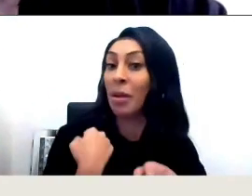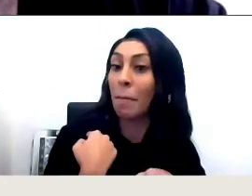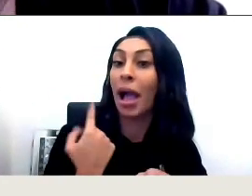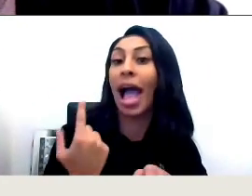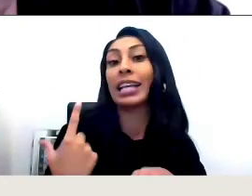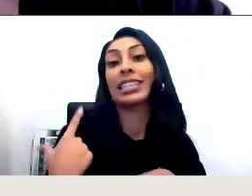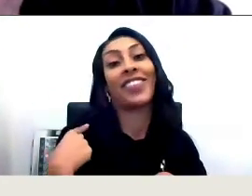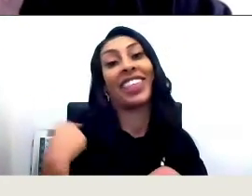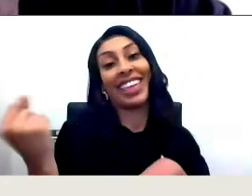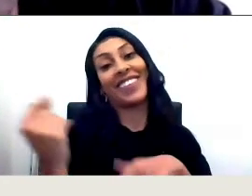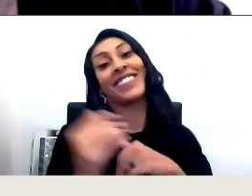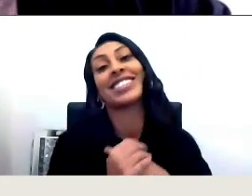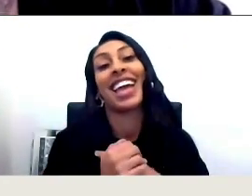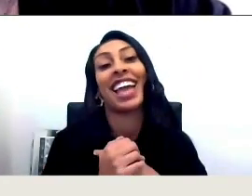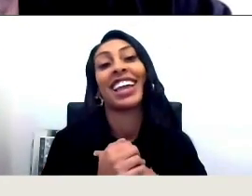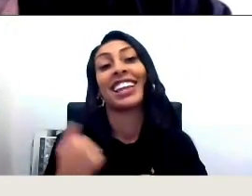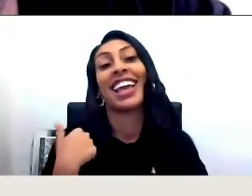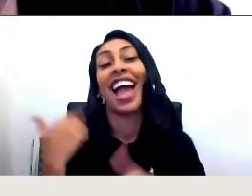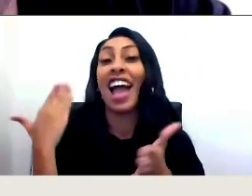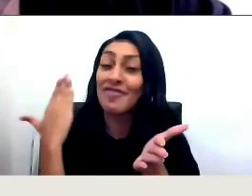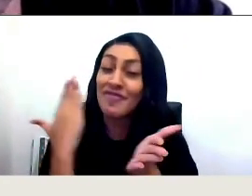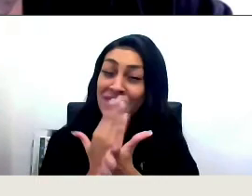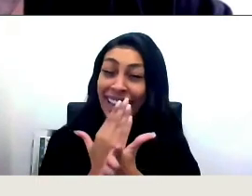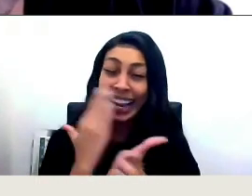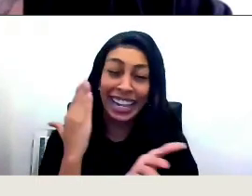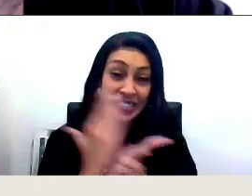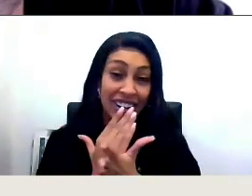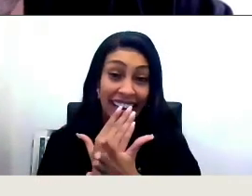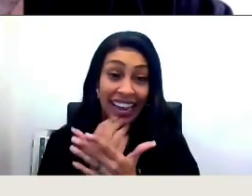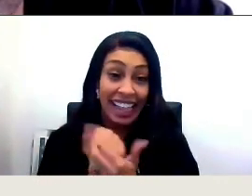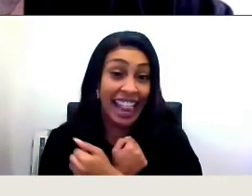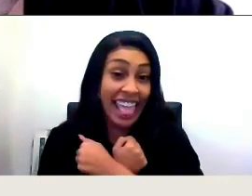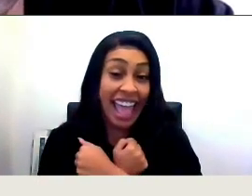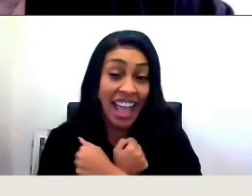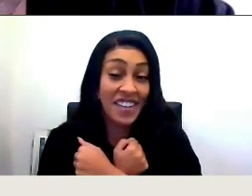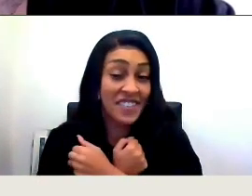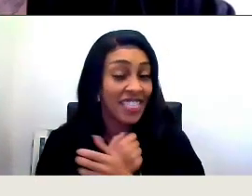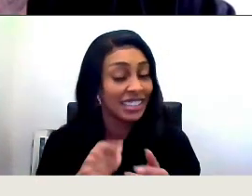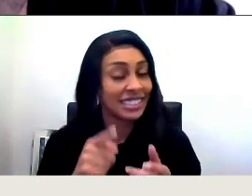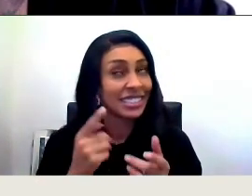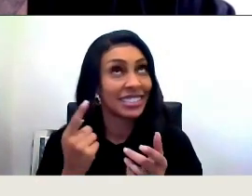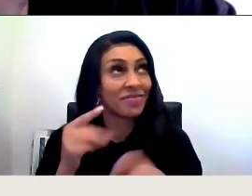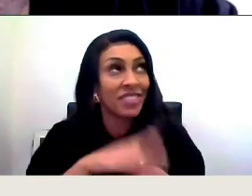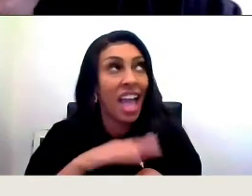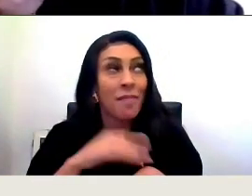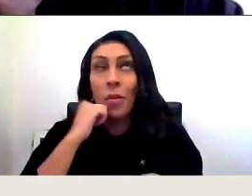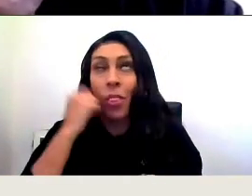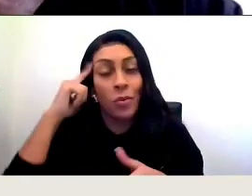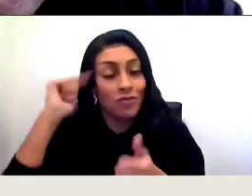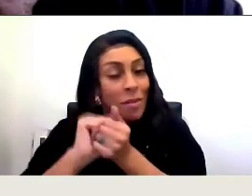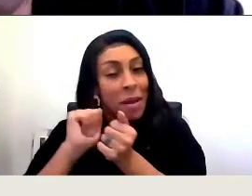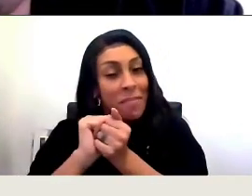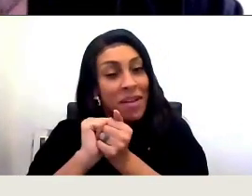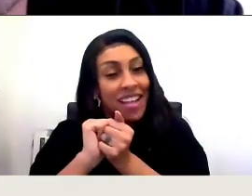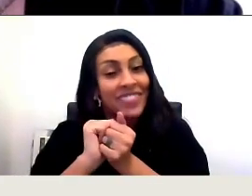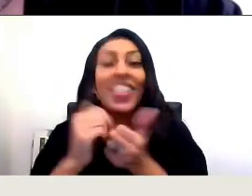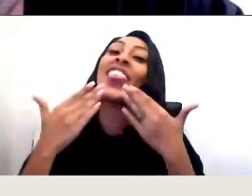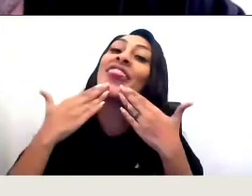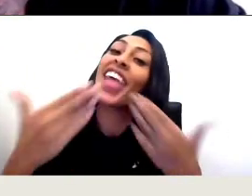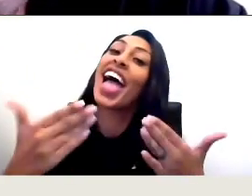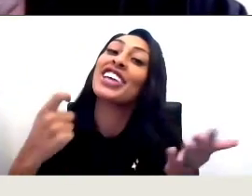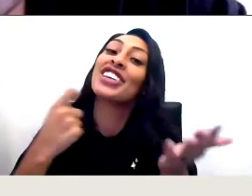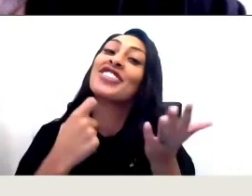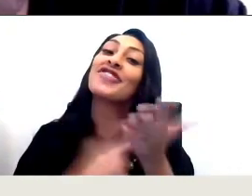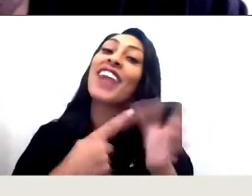to the invitation. I really, really love this moment. I will always cherish it. Thank you so much. Thank you,